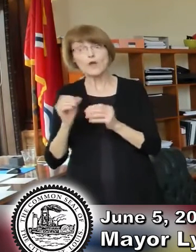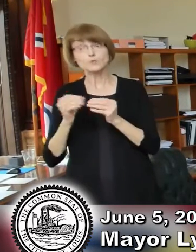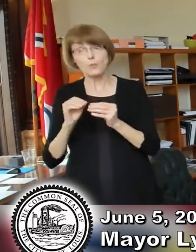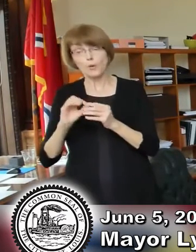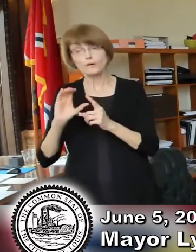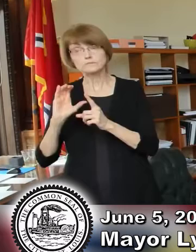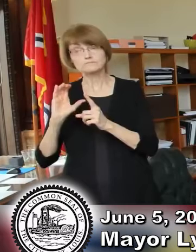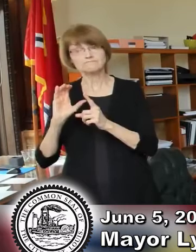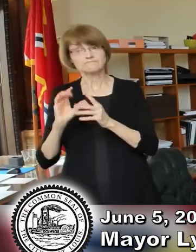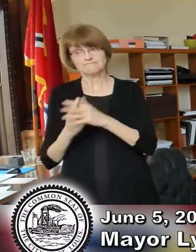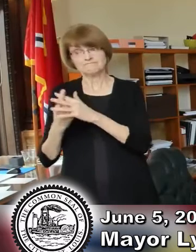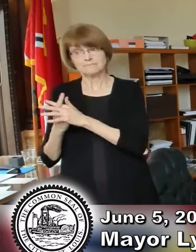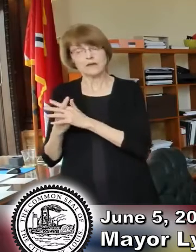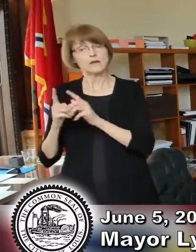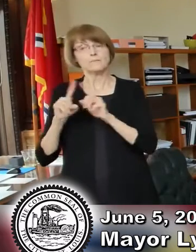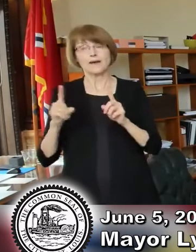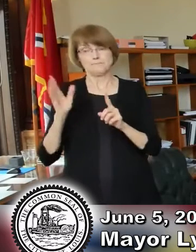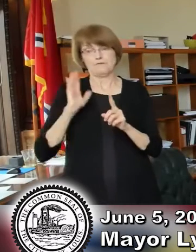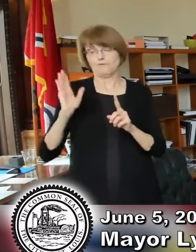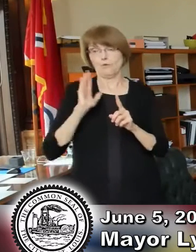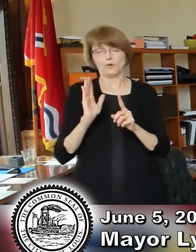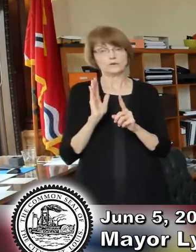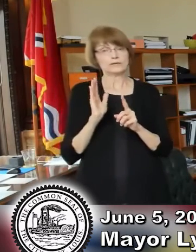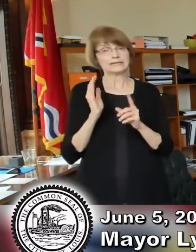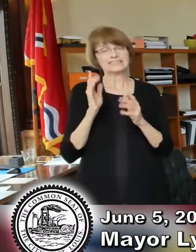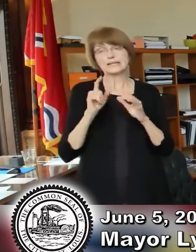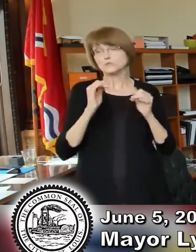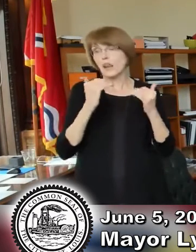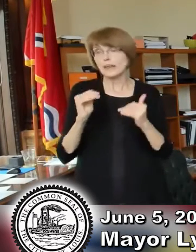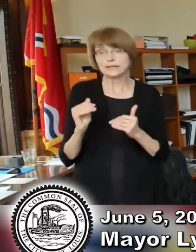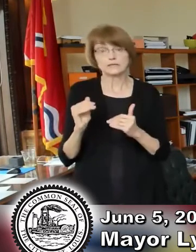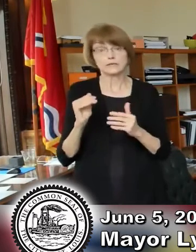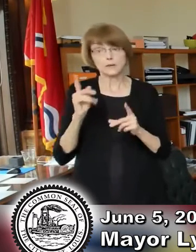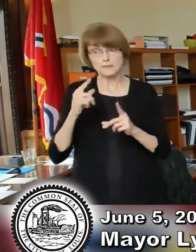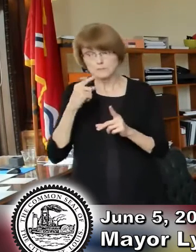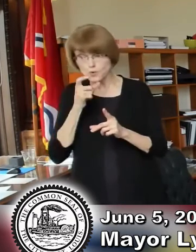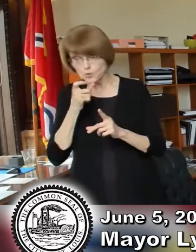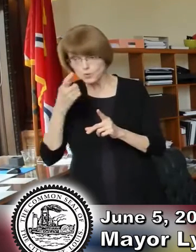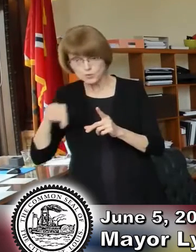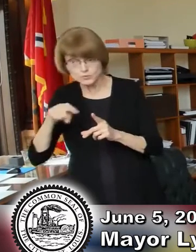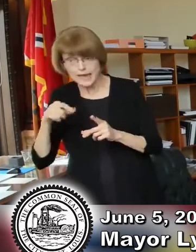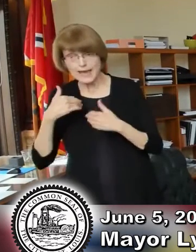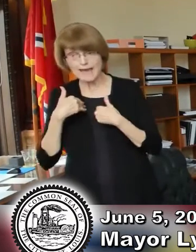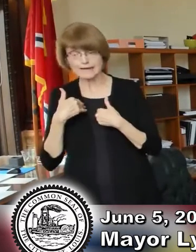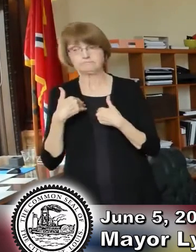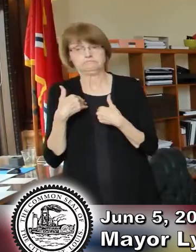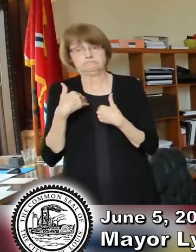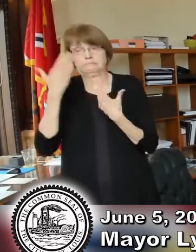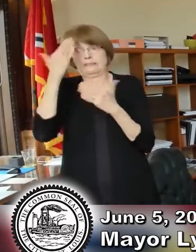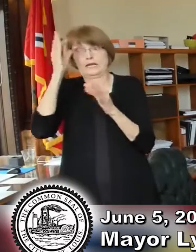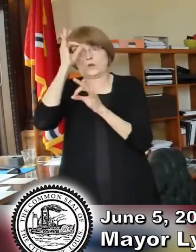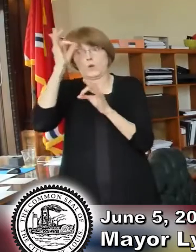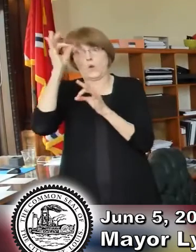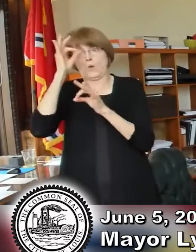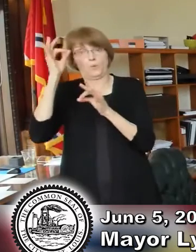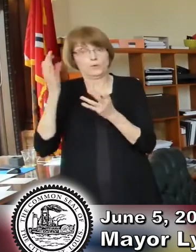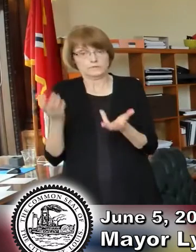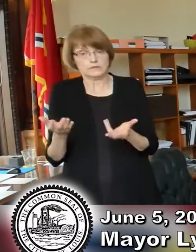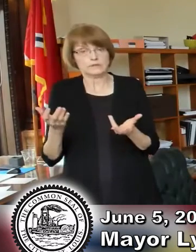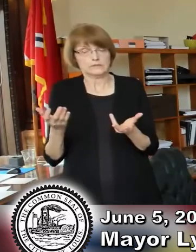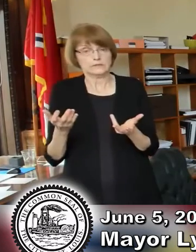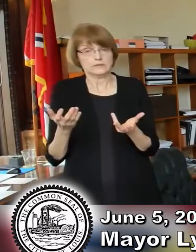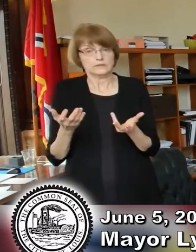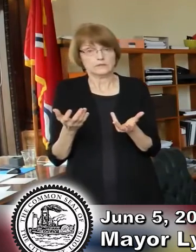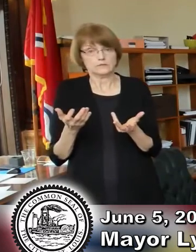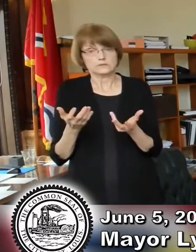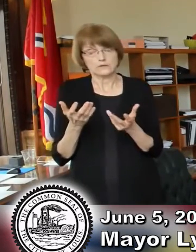little testing that people didn't know it unless they were extremely sick. So I don't know that